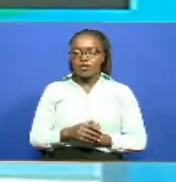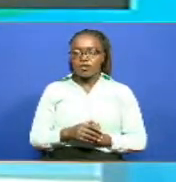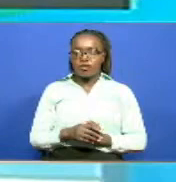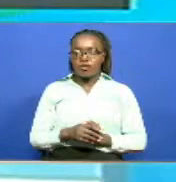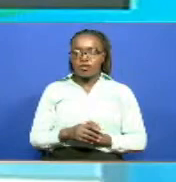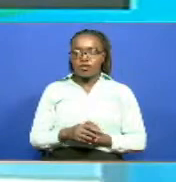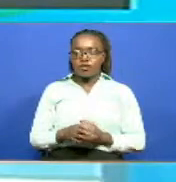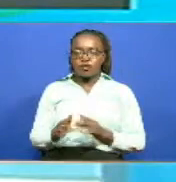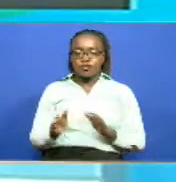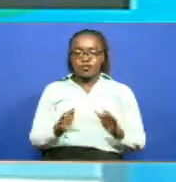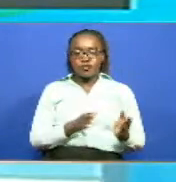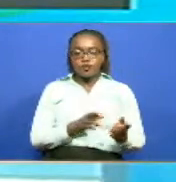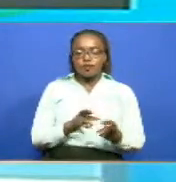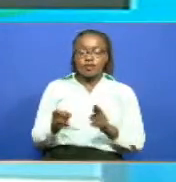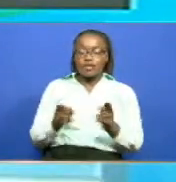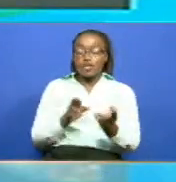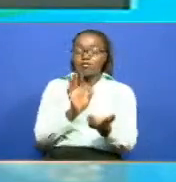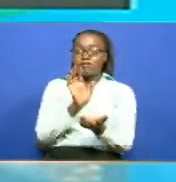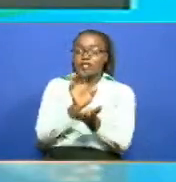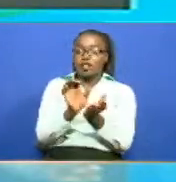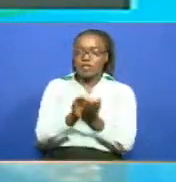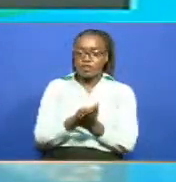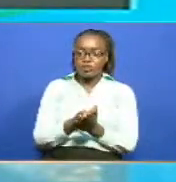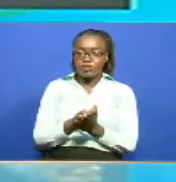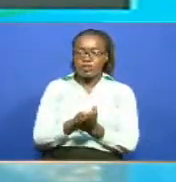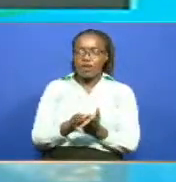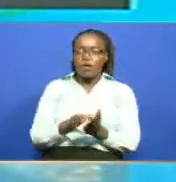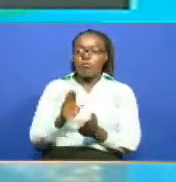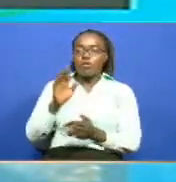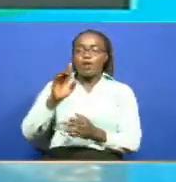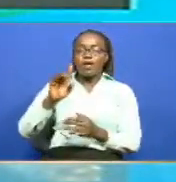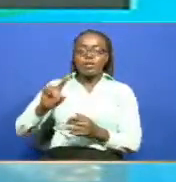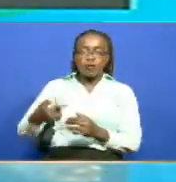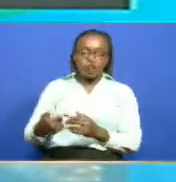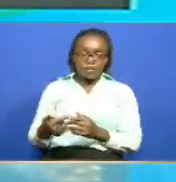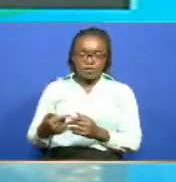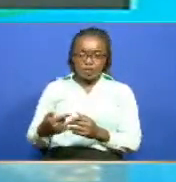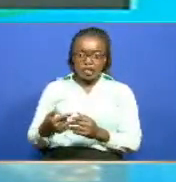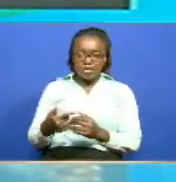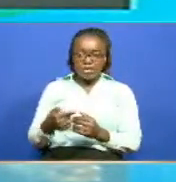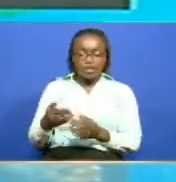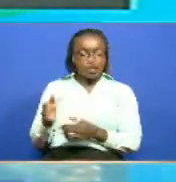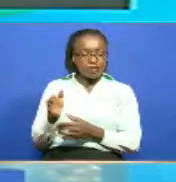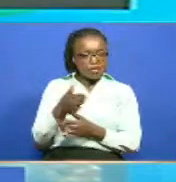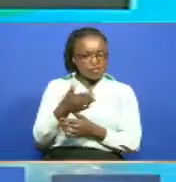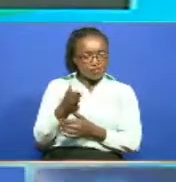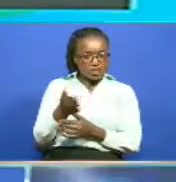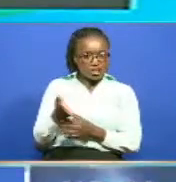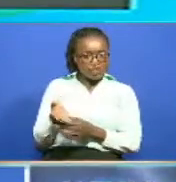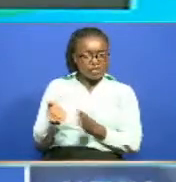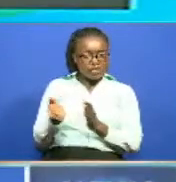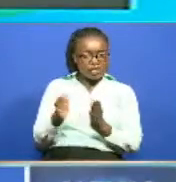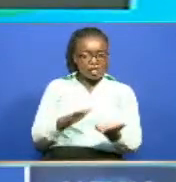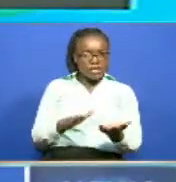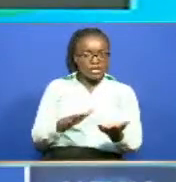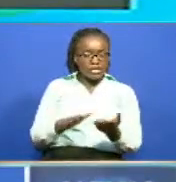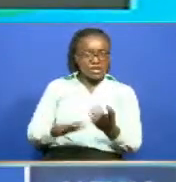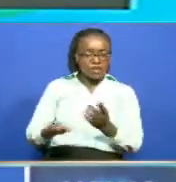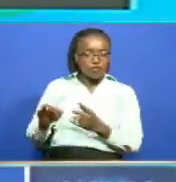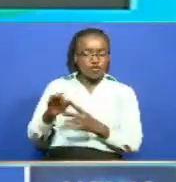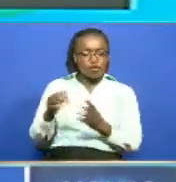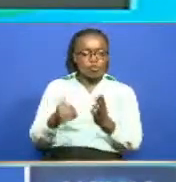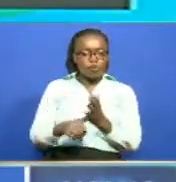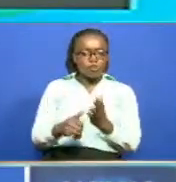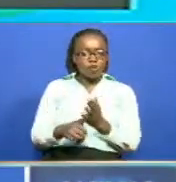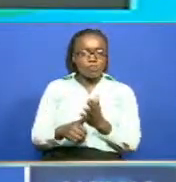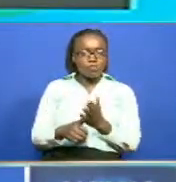Now to River Tana, where more than 1,000 different fish species have died in one of the biggest environmental catastrophes to hit the